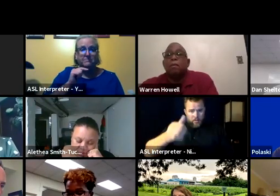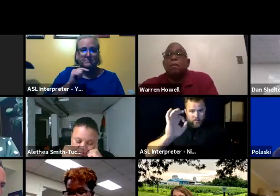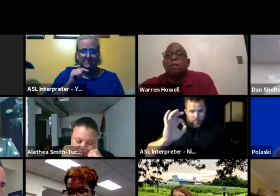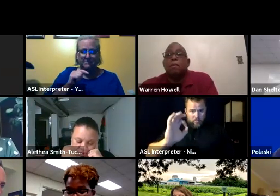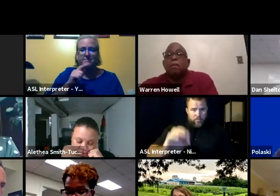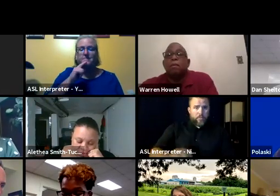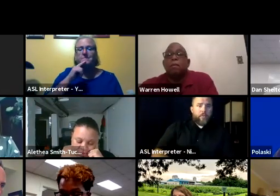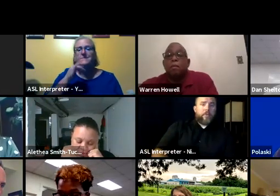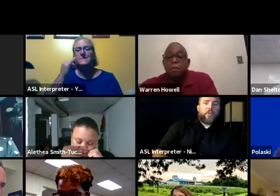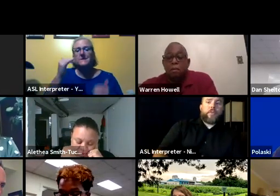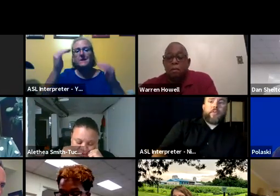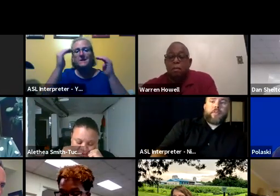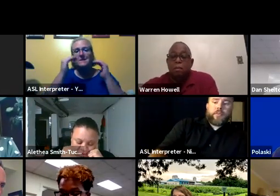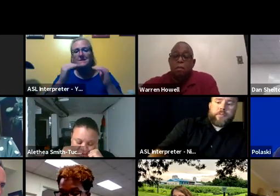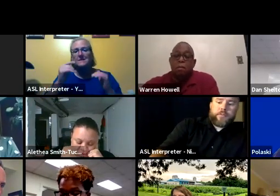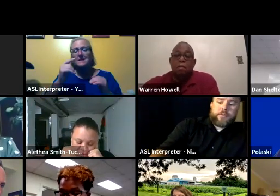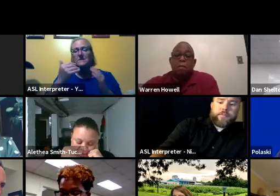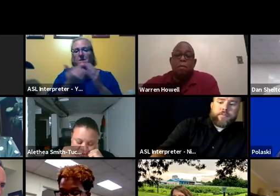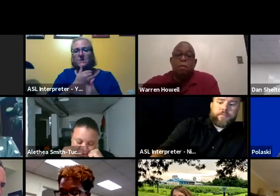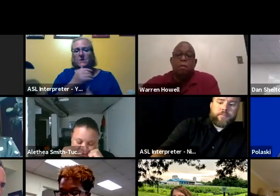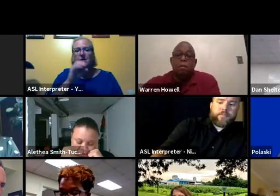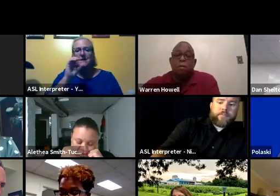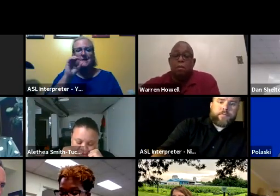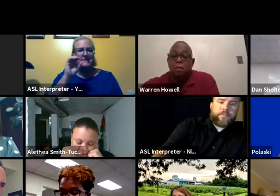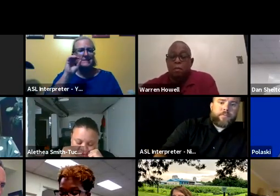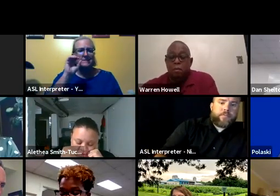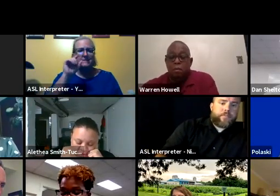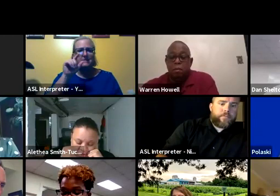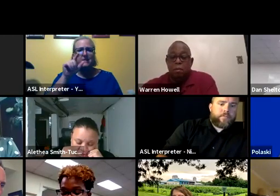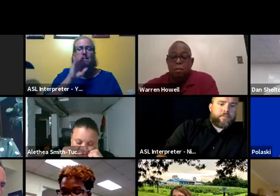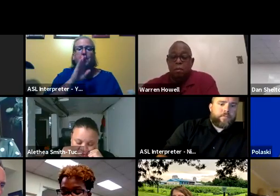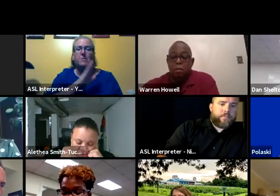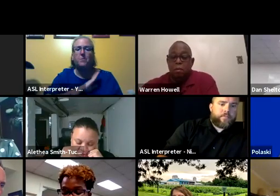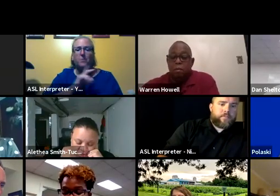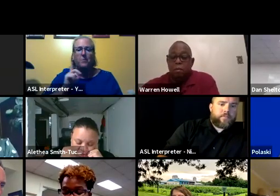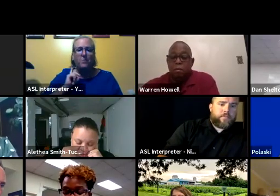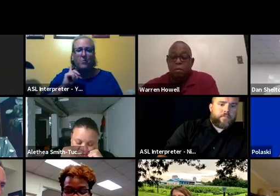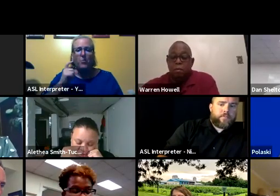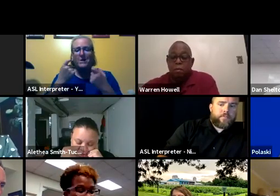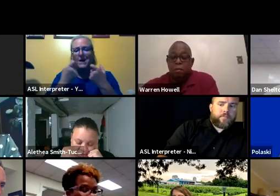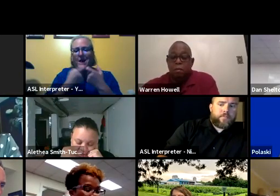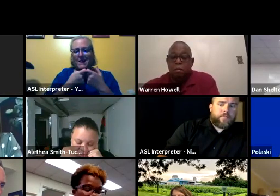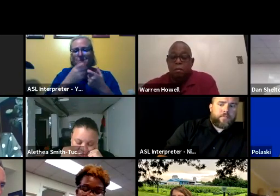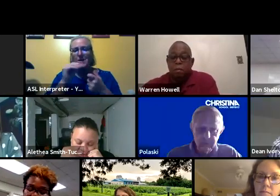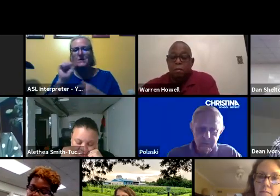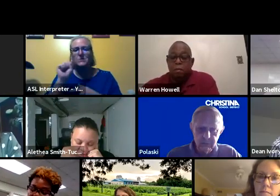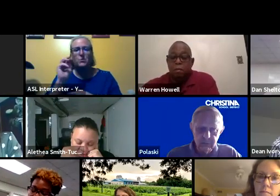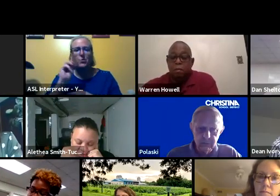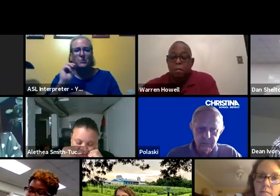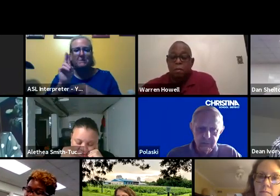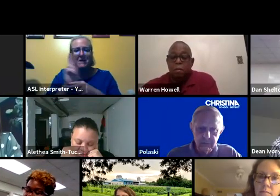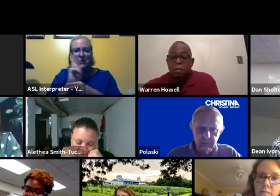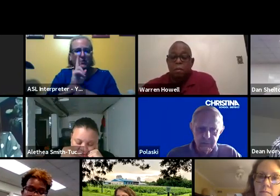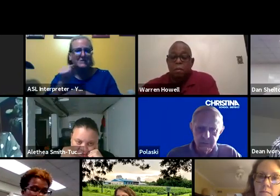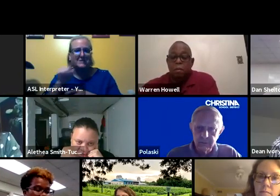proposed new board policy 01.20, policy statement on board electronic and social media use as a first read.